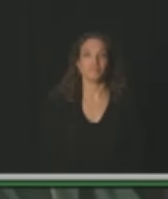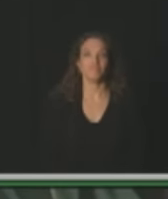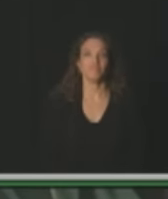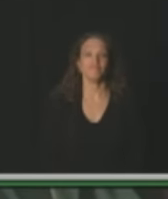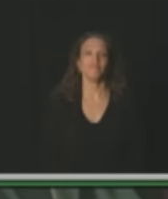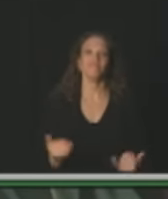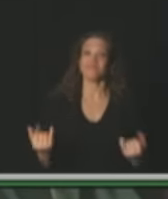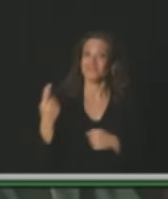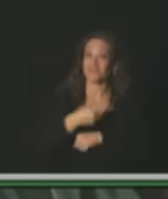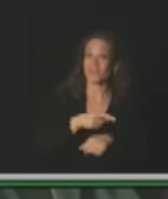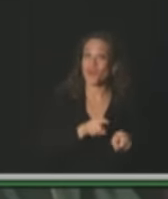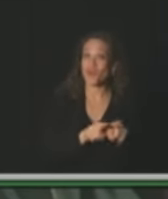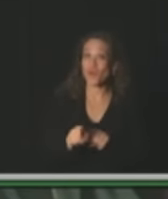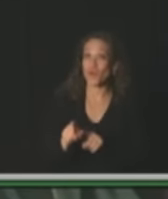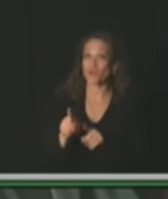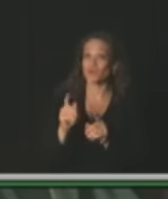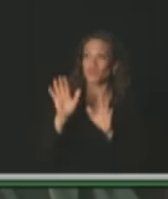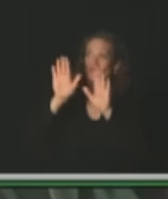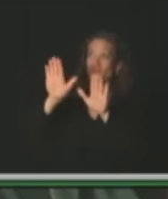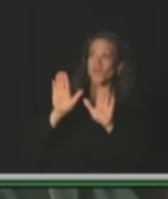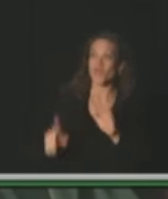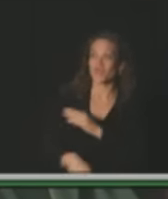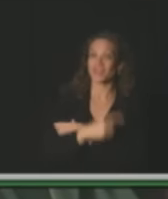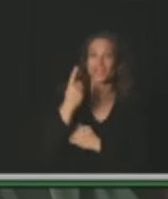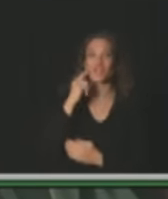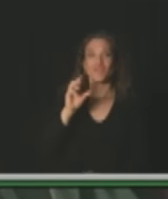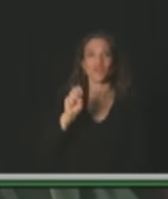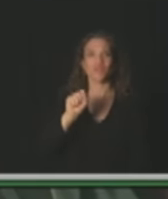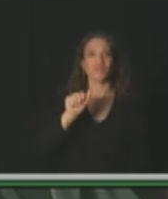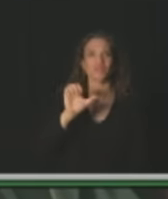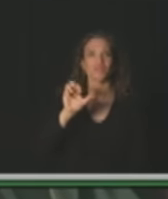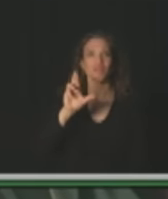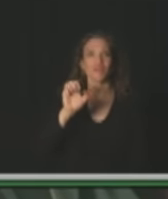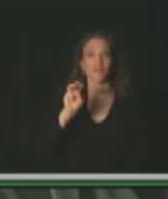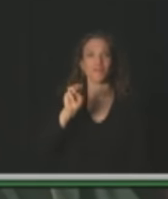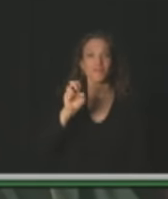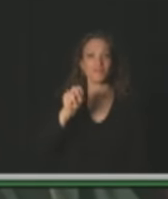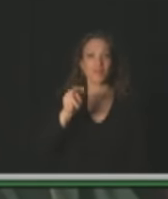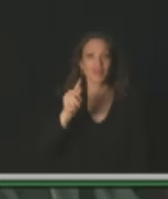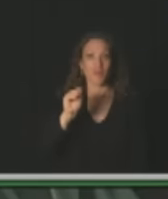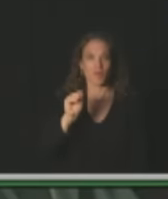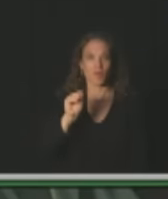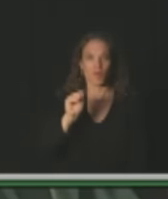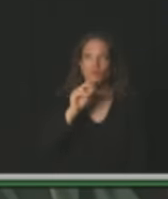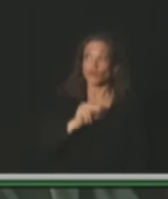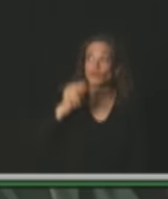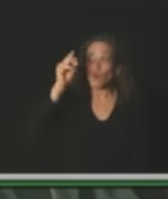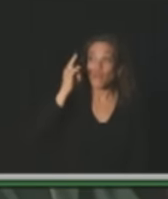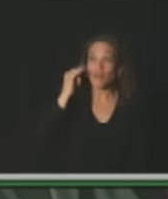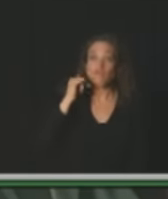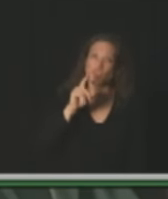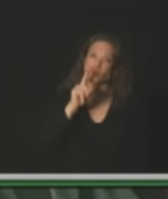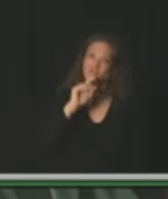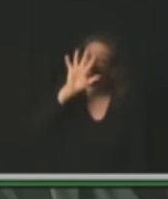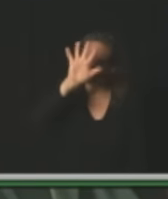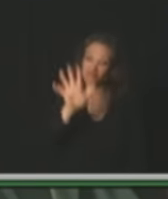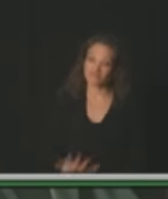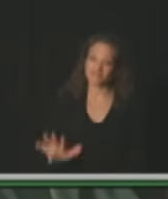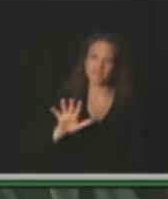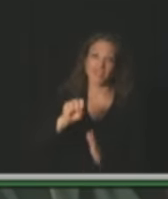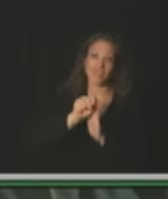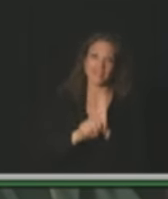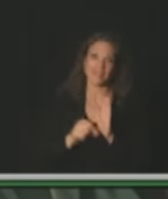for Sacramento, for Northern California, for all of California. We began the